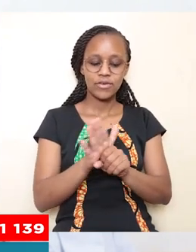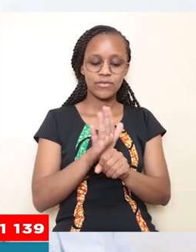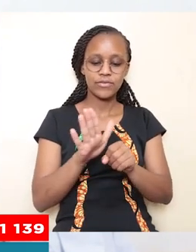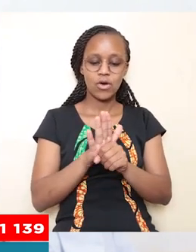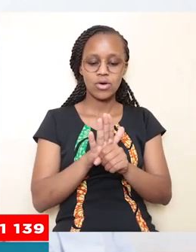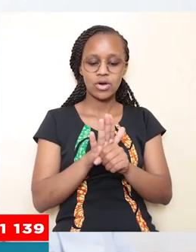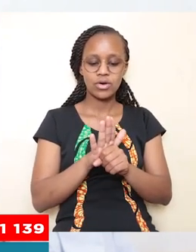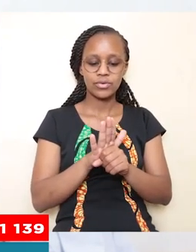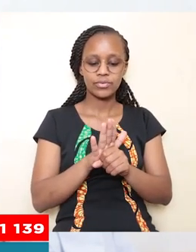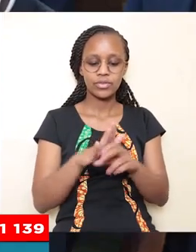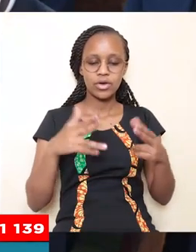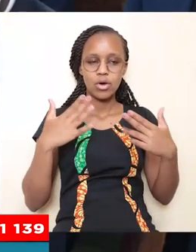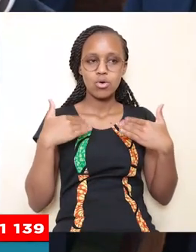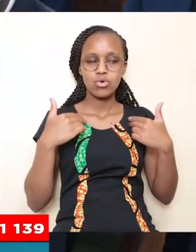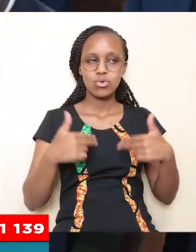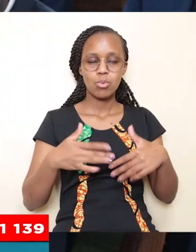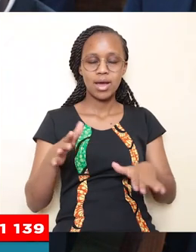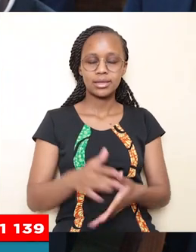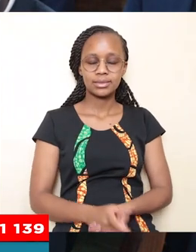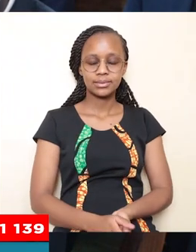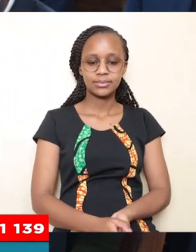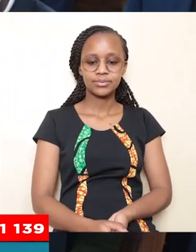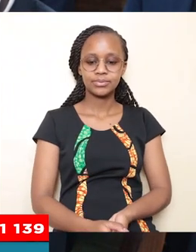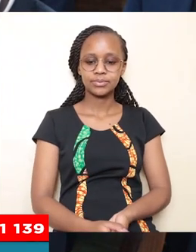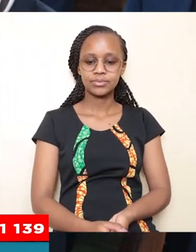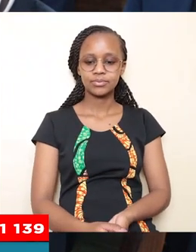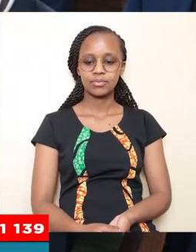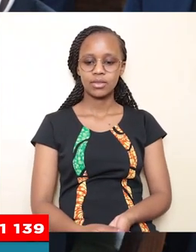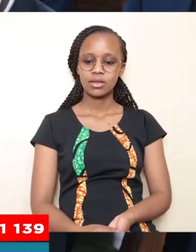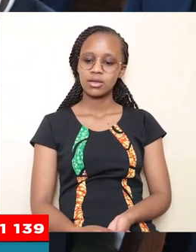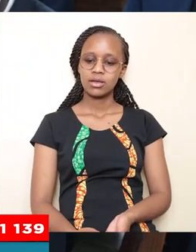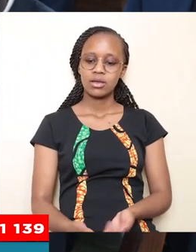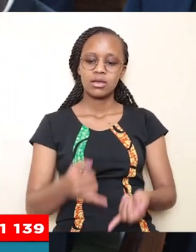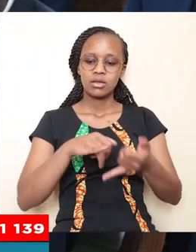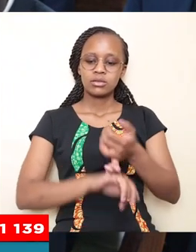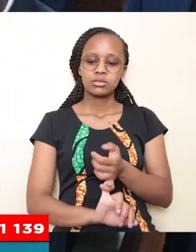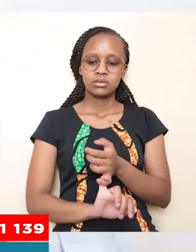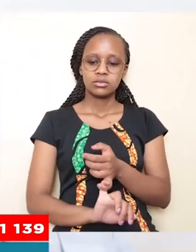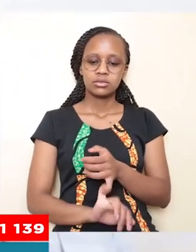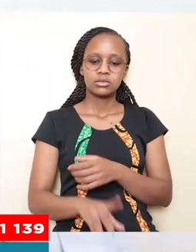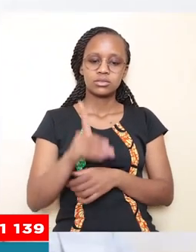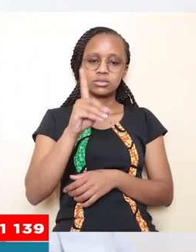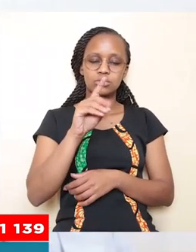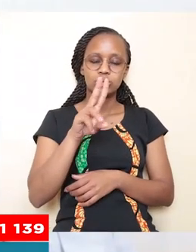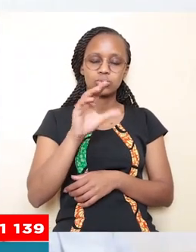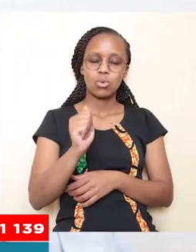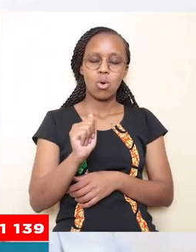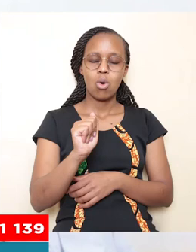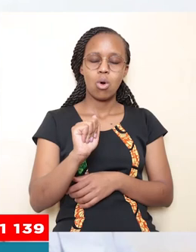entire human existence. Marriage plays the dual